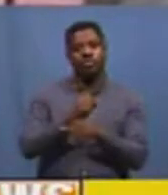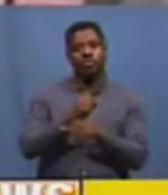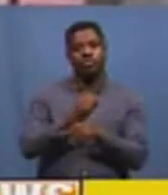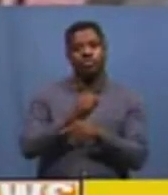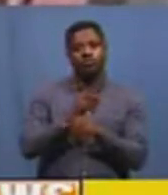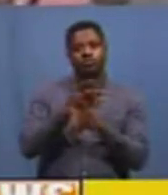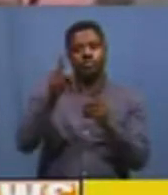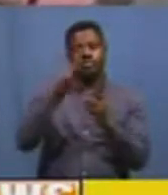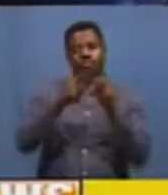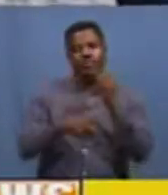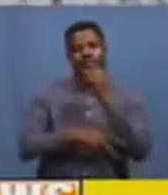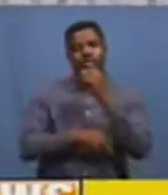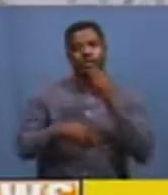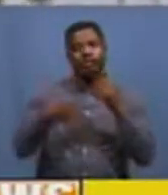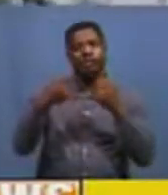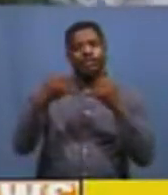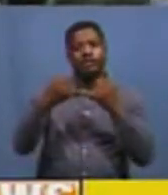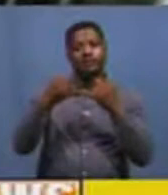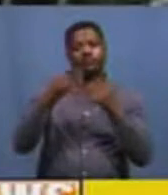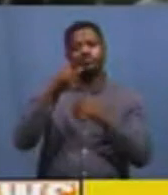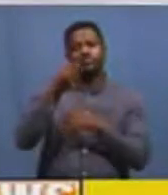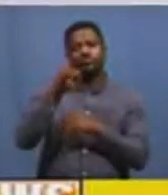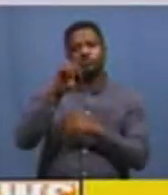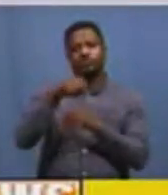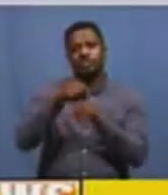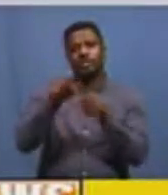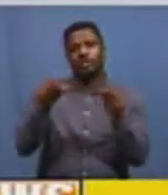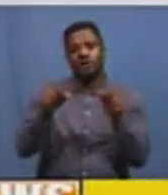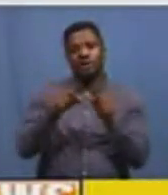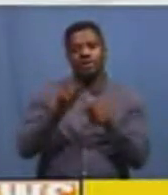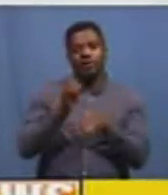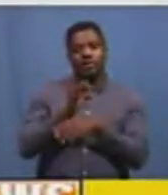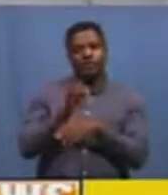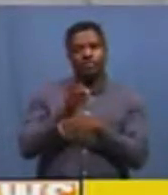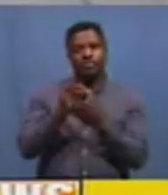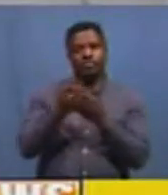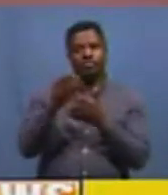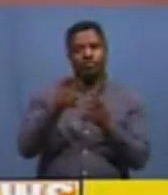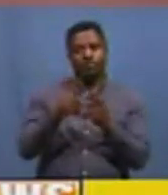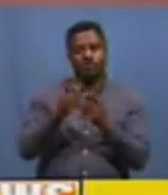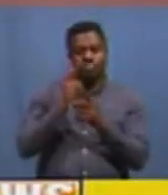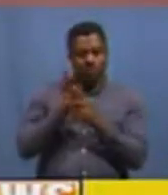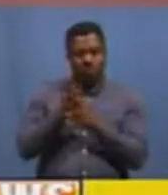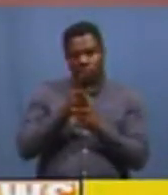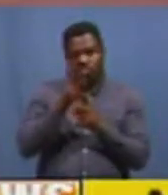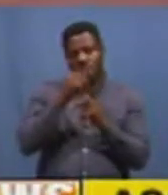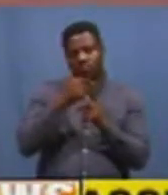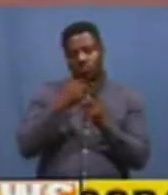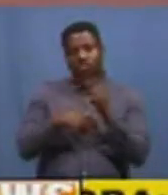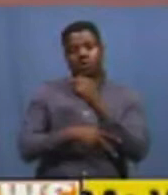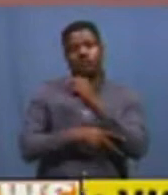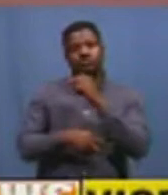deal with power theft and tampering of its transformers in the region, and advised customers to look out for unscrupulous